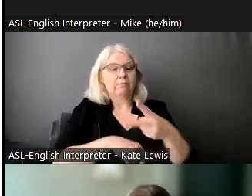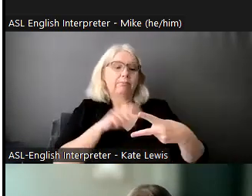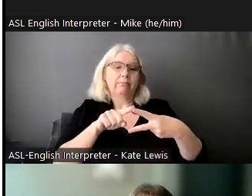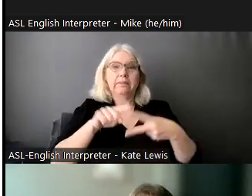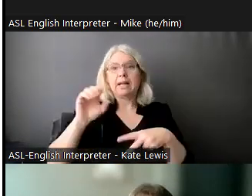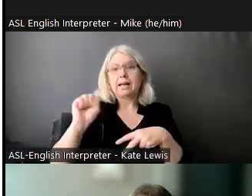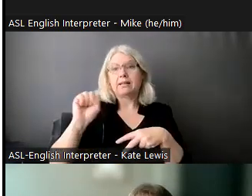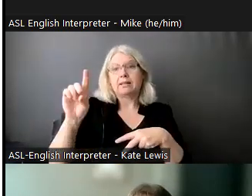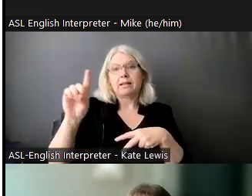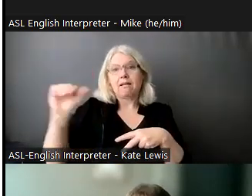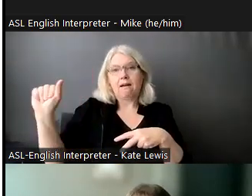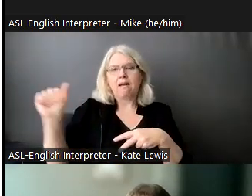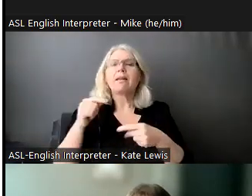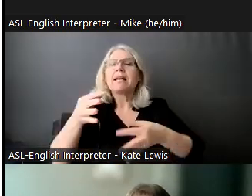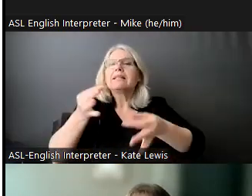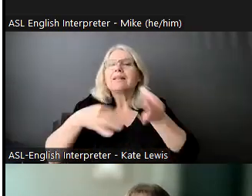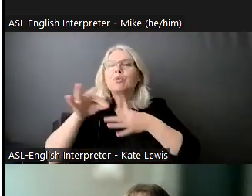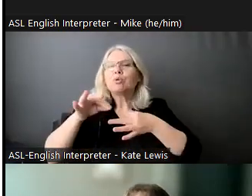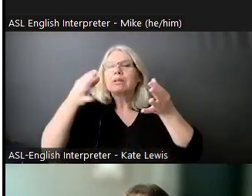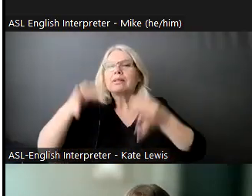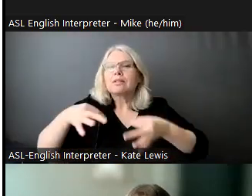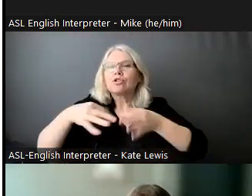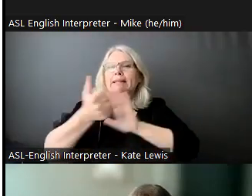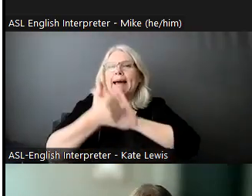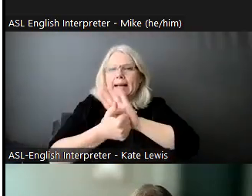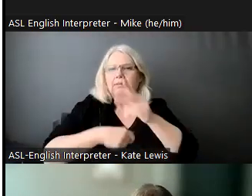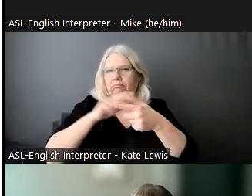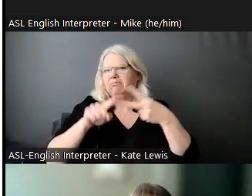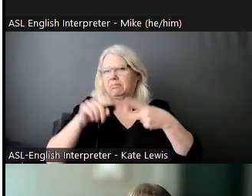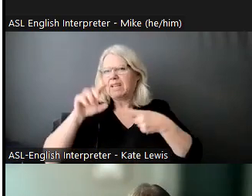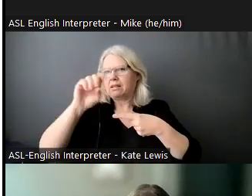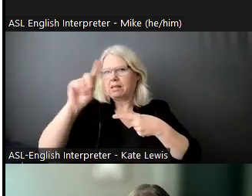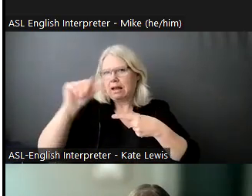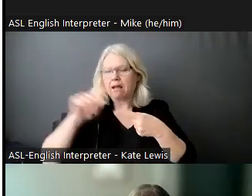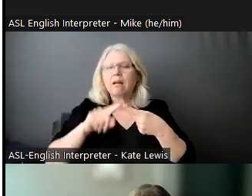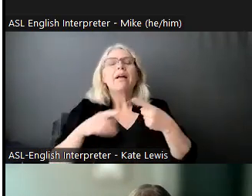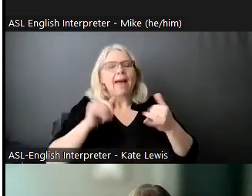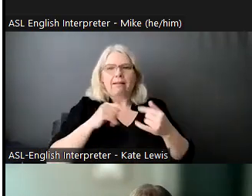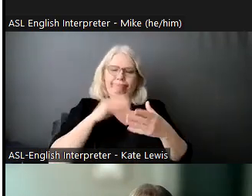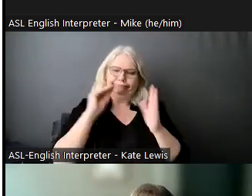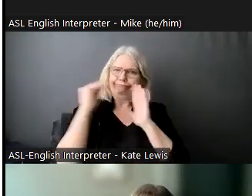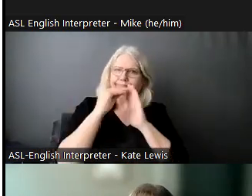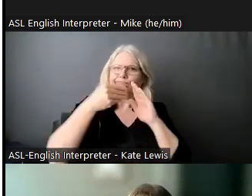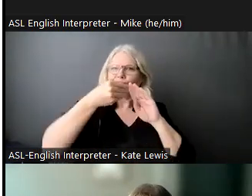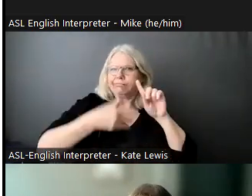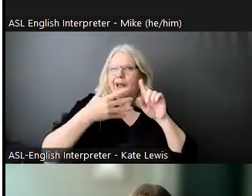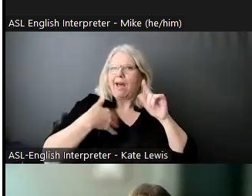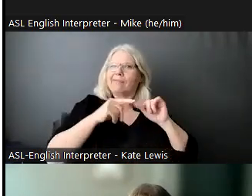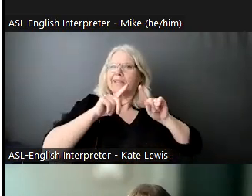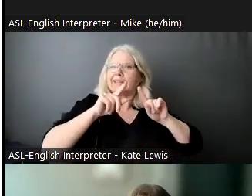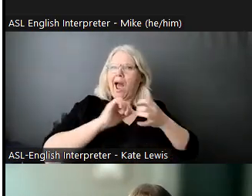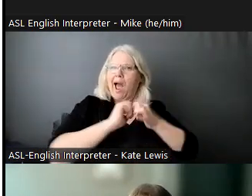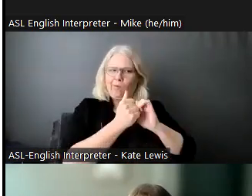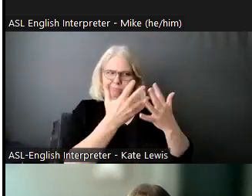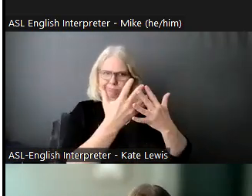the SDA. And so it outlines sort of the test for decision making, the test for capacity. The other one that I will talk about